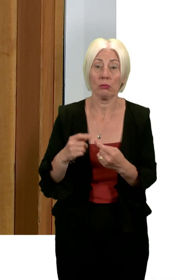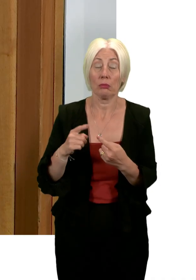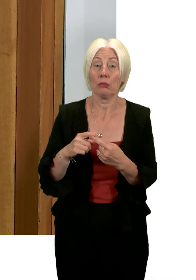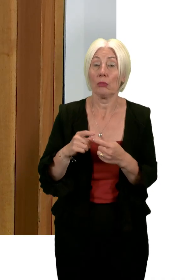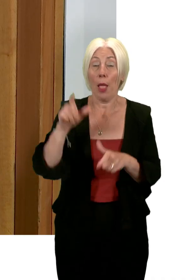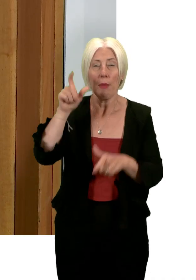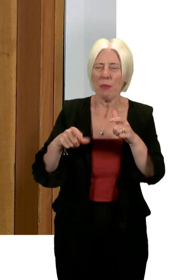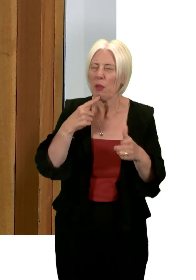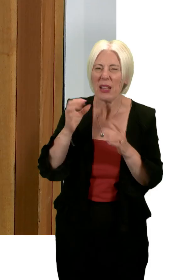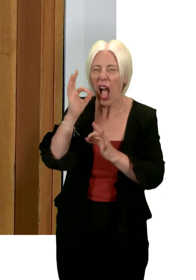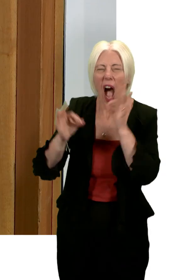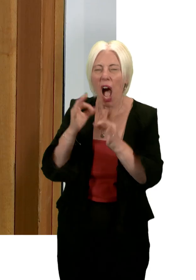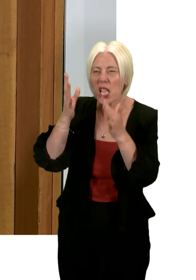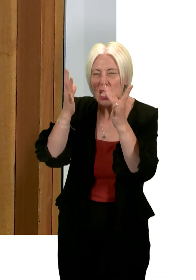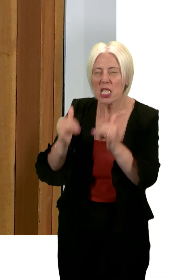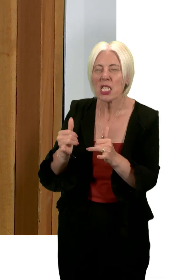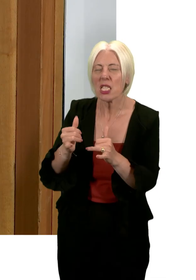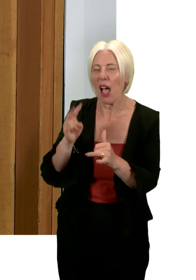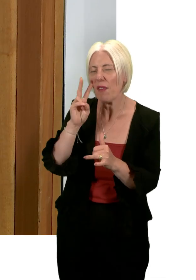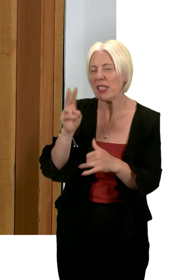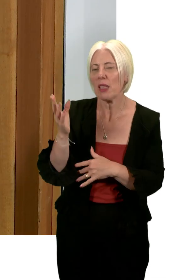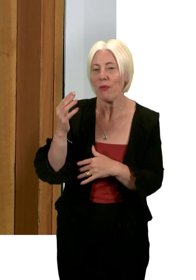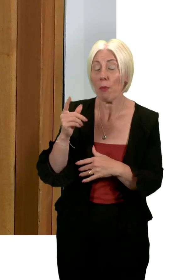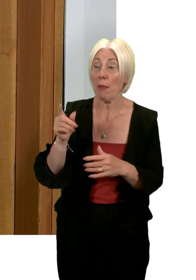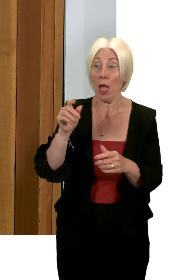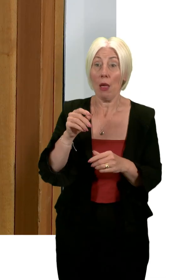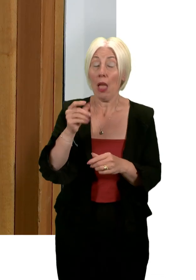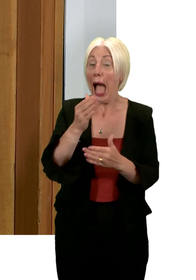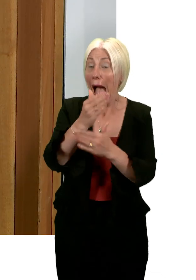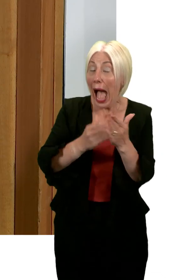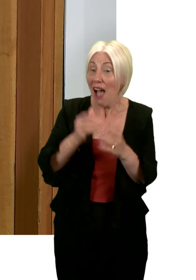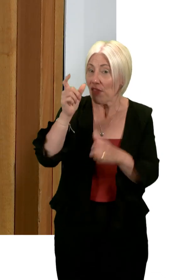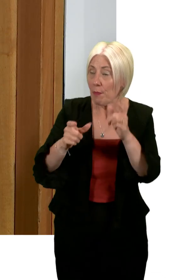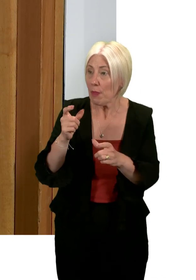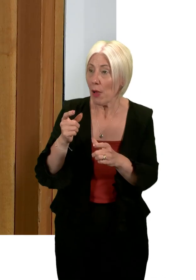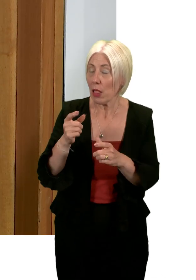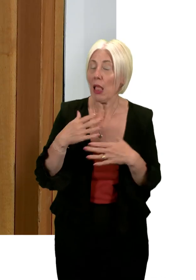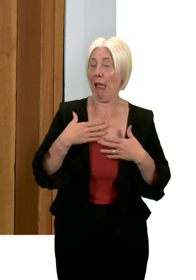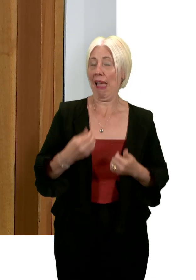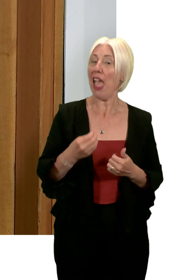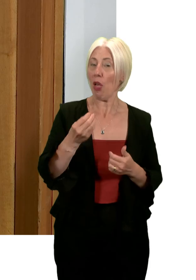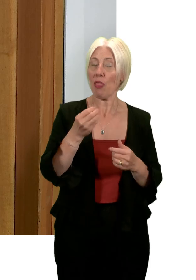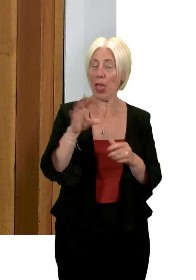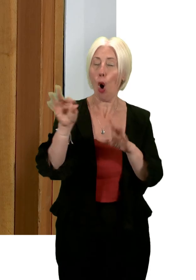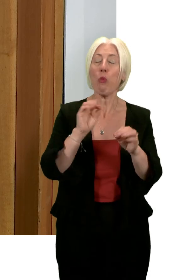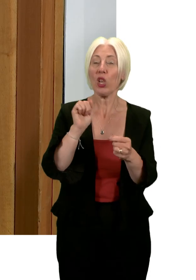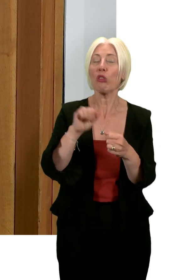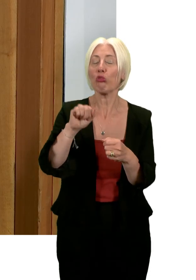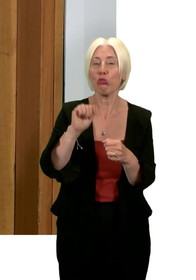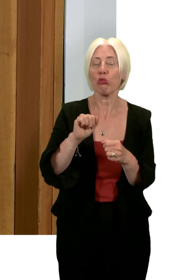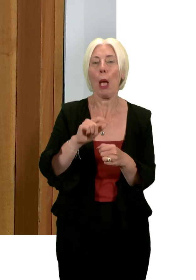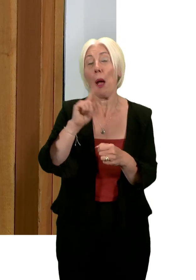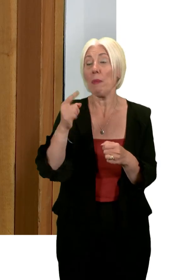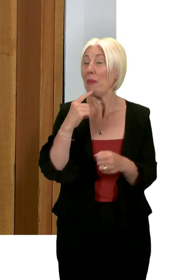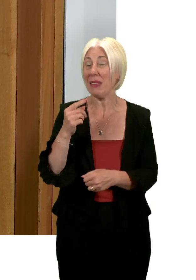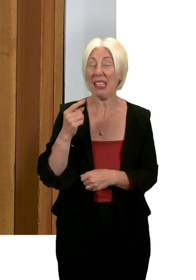surveyed from the research I've seen are maybe interested in healthy options, and maybe only a fifth are interested in, let's